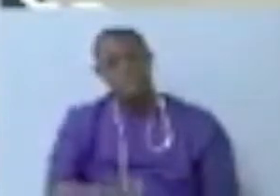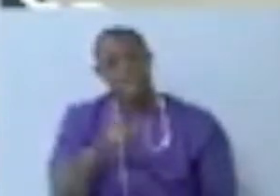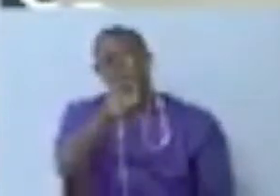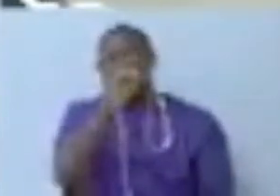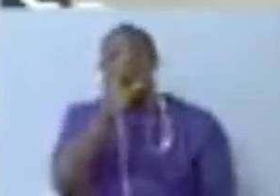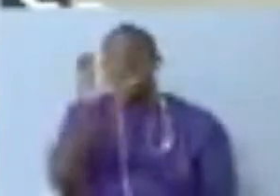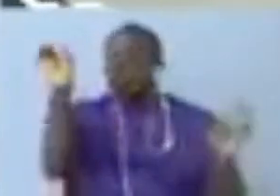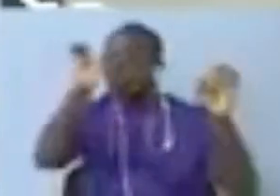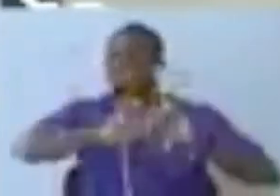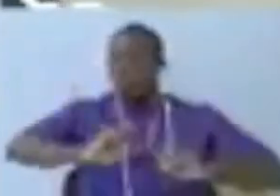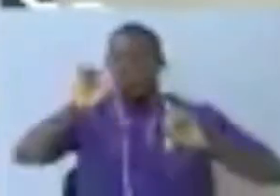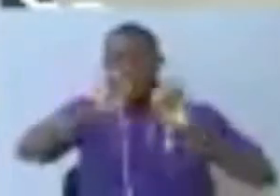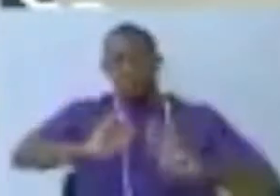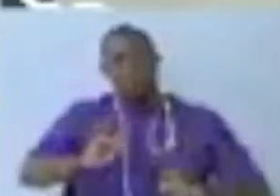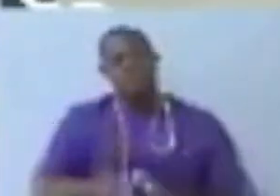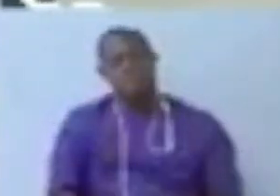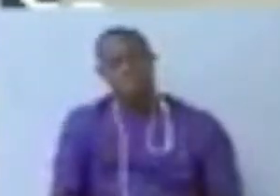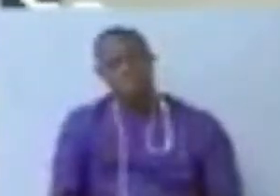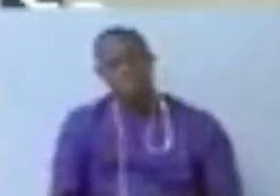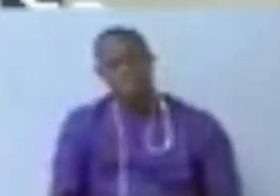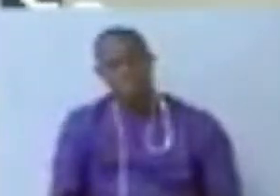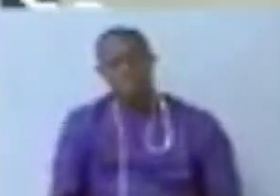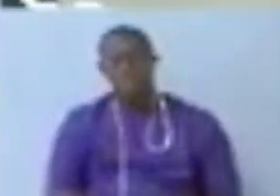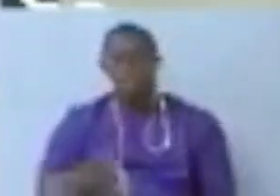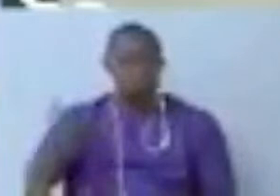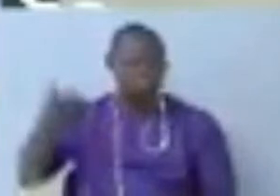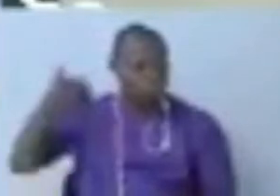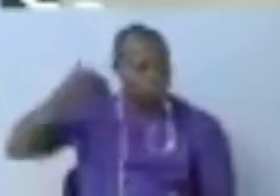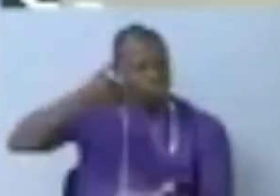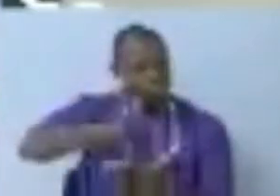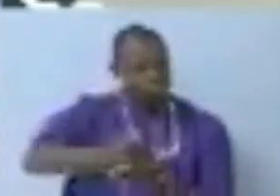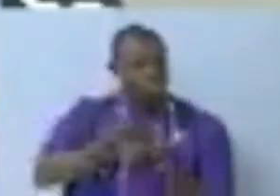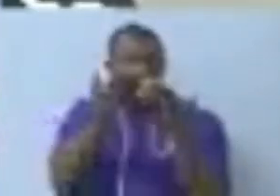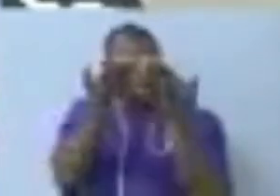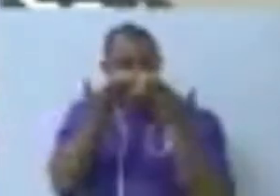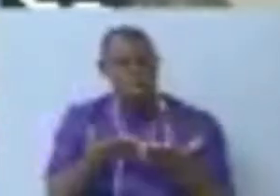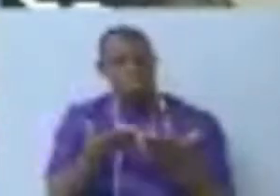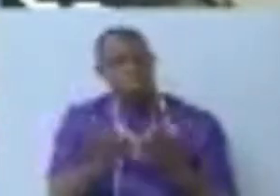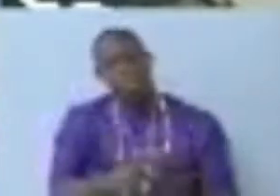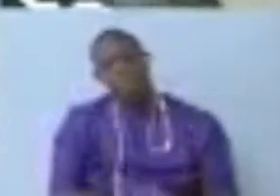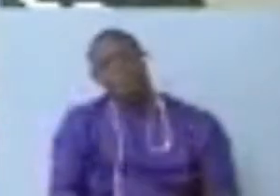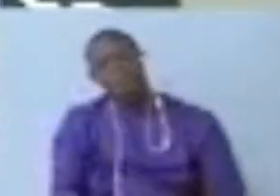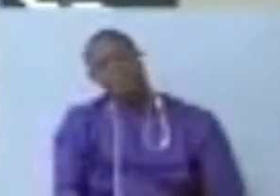did not say anything until now.